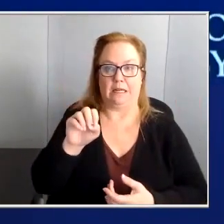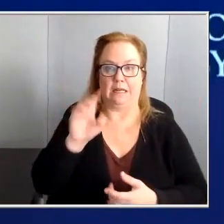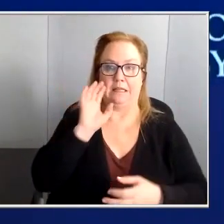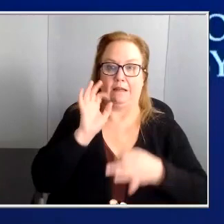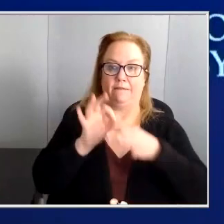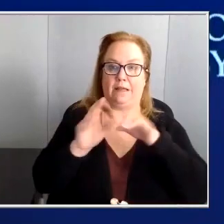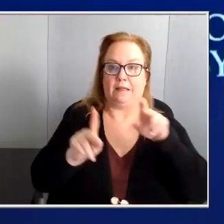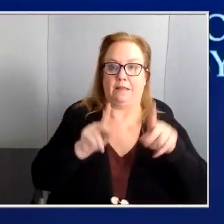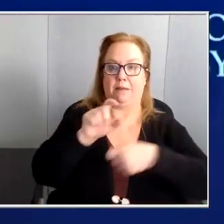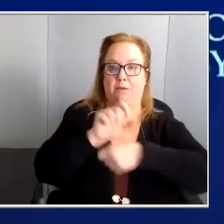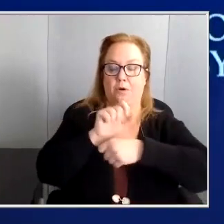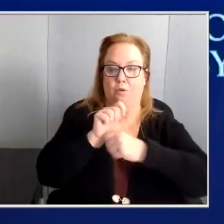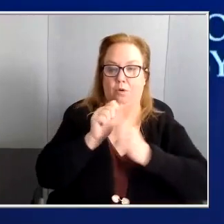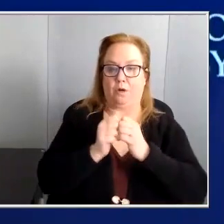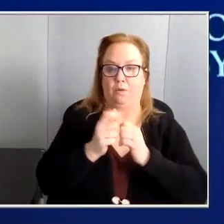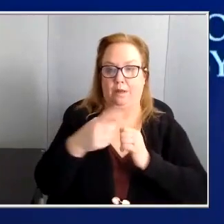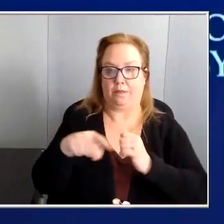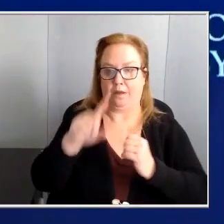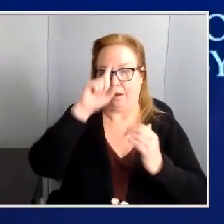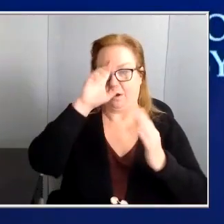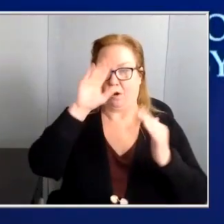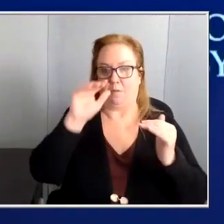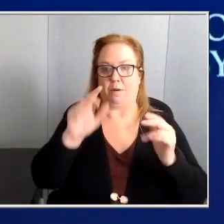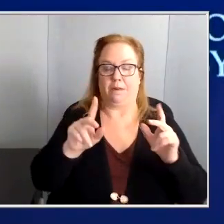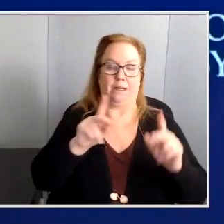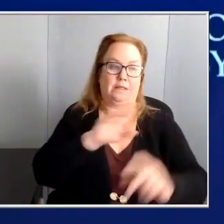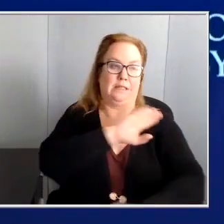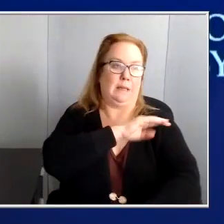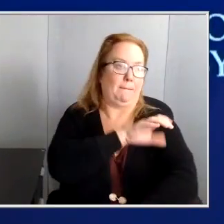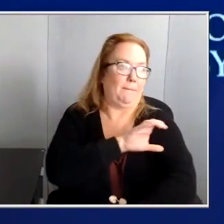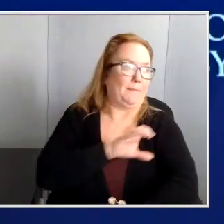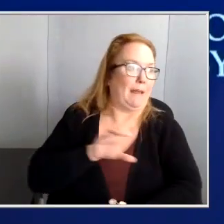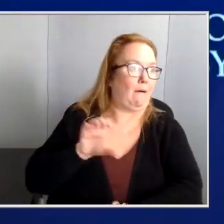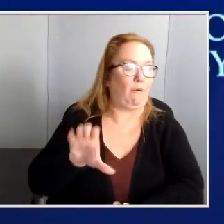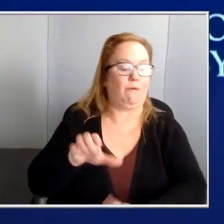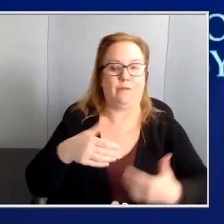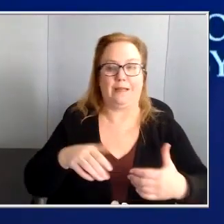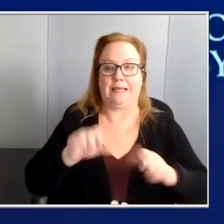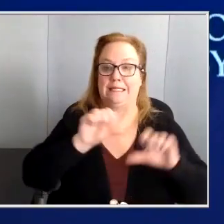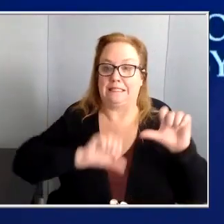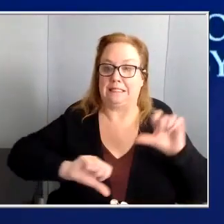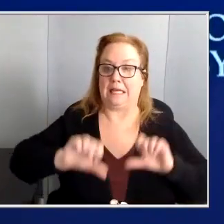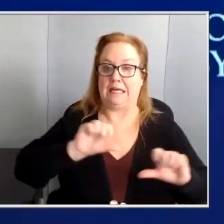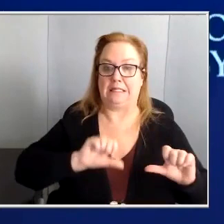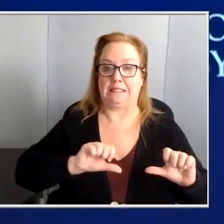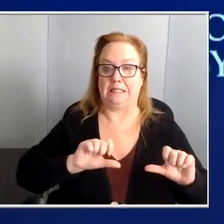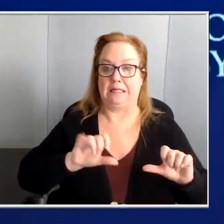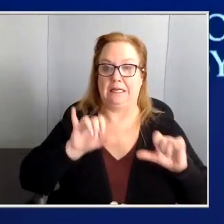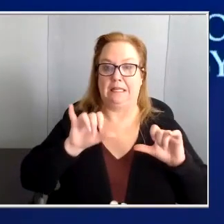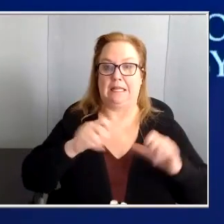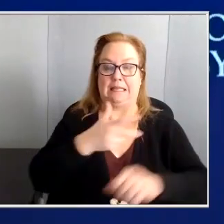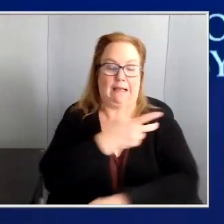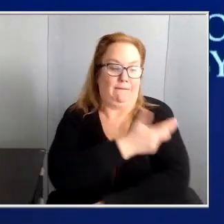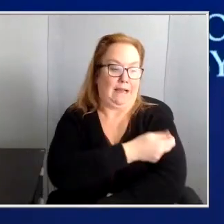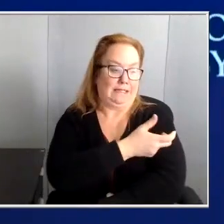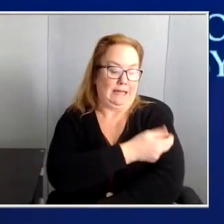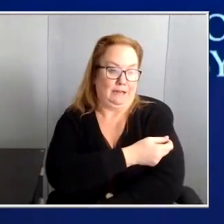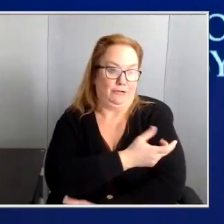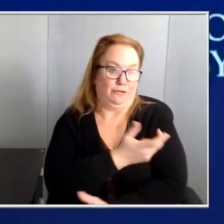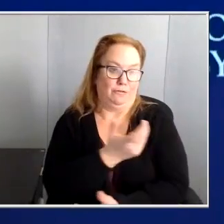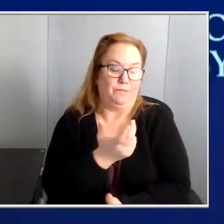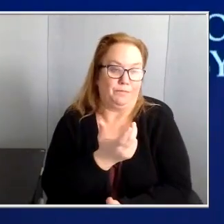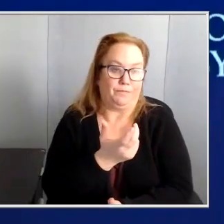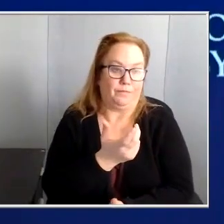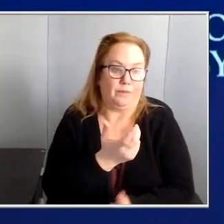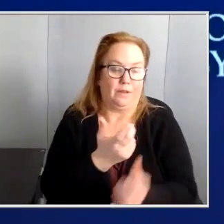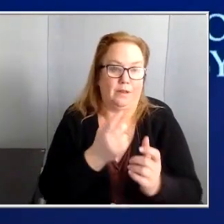you're working in. Hope, because hope is a powerful therapy. And science, just like that vaccination coming true in under